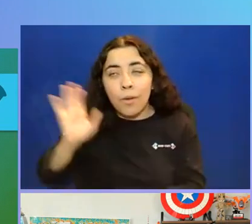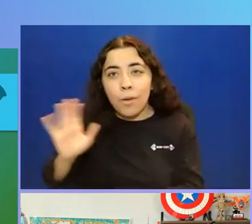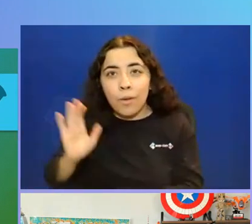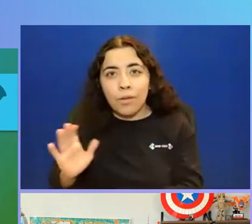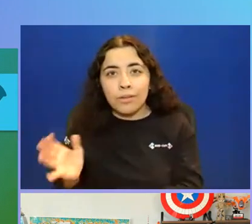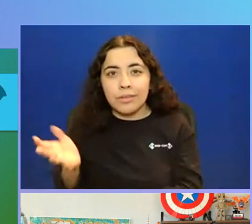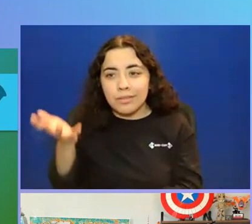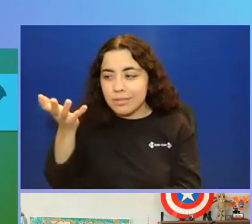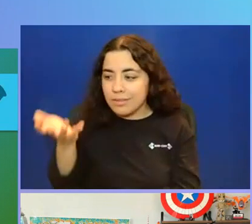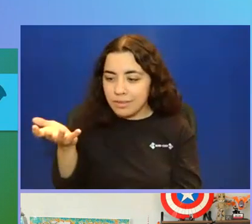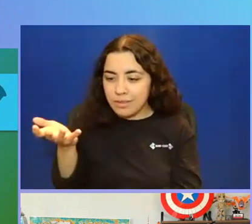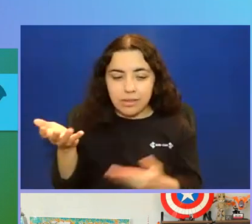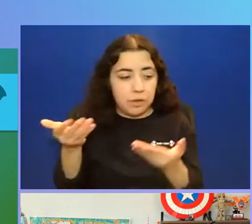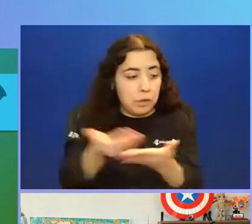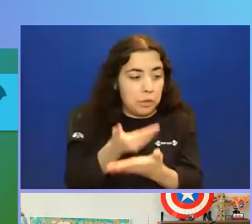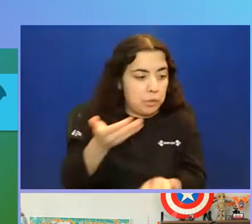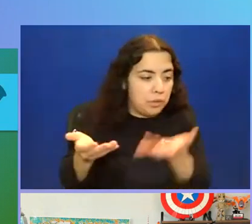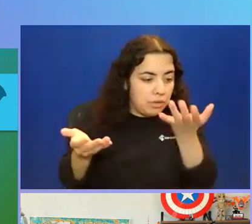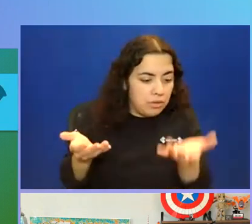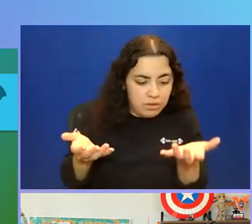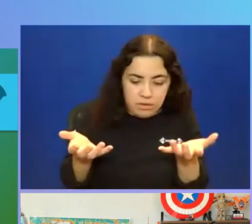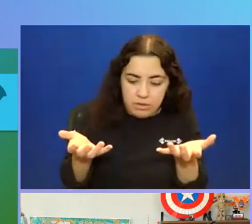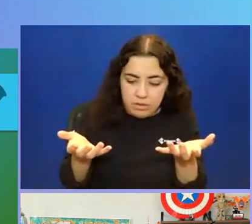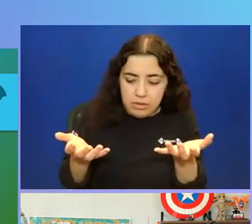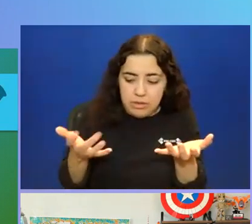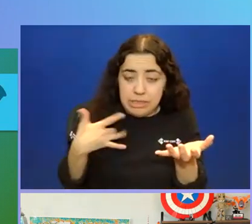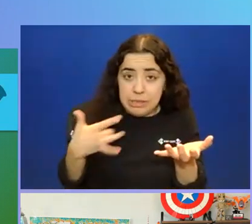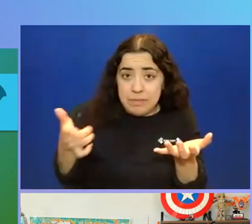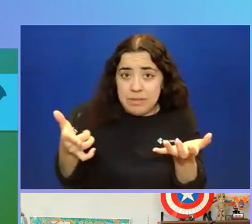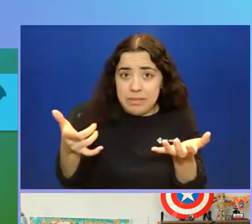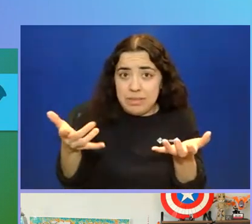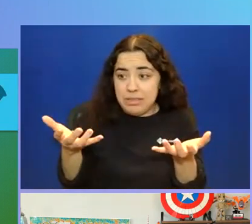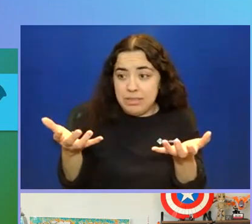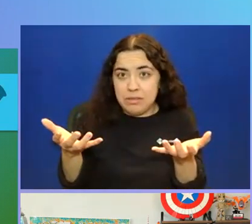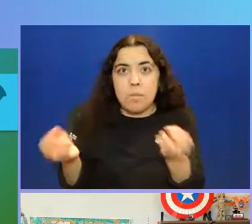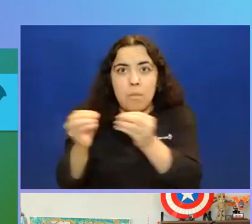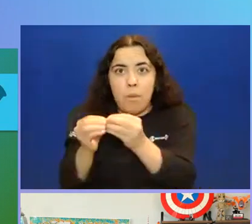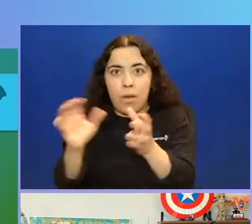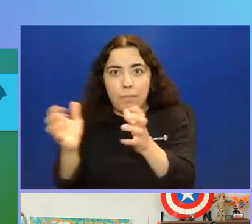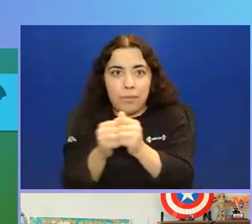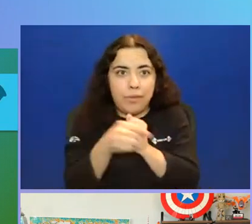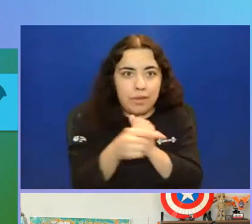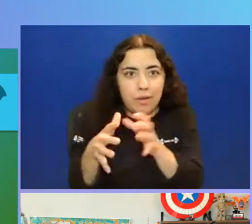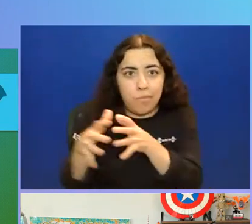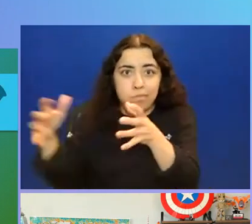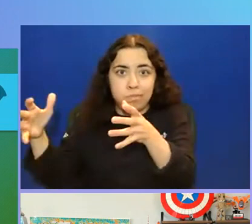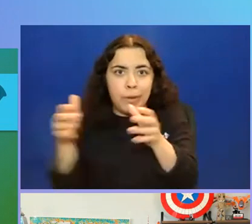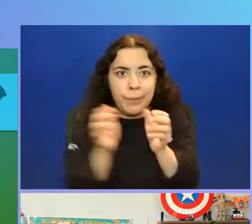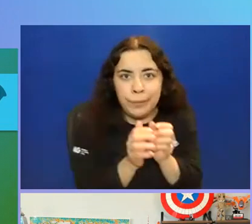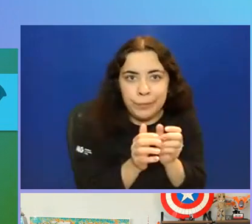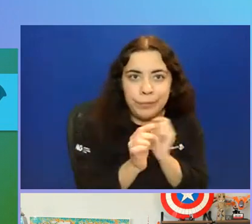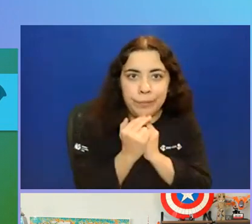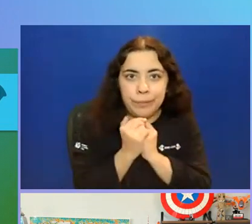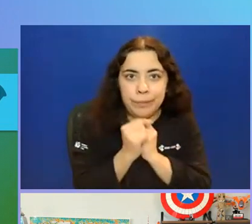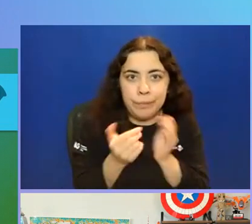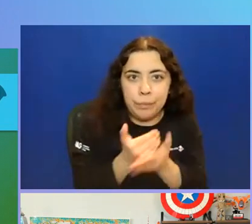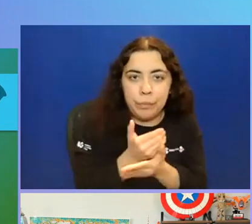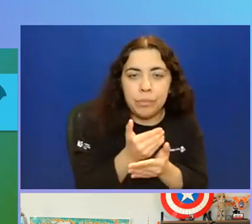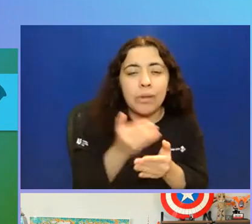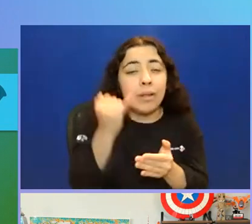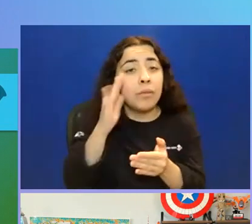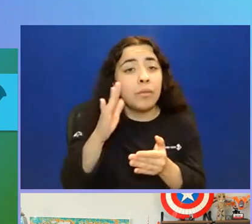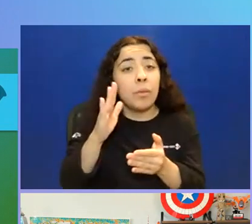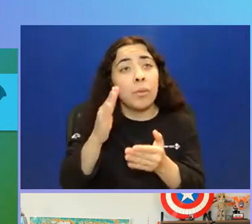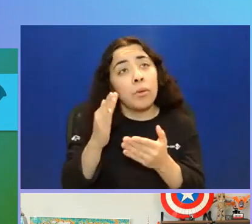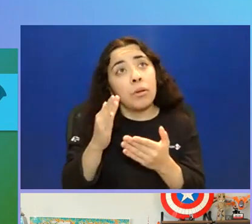so how do you make sure that if you set up your whole accessibility program,